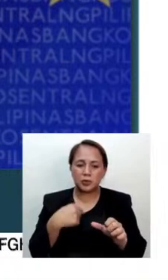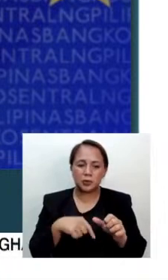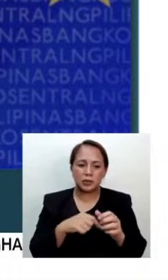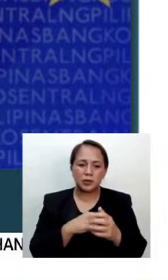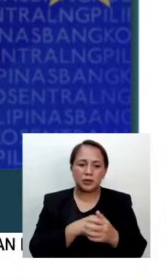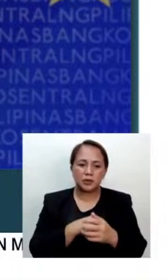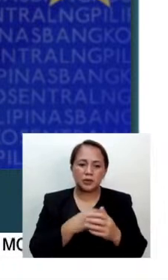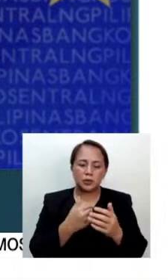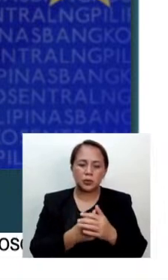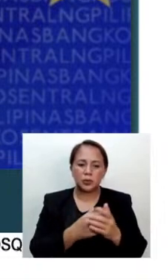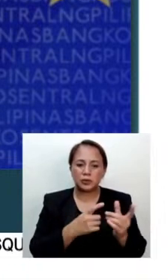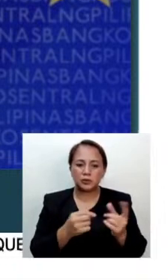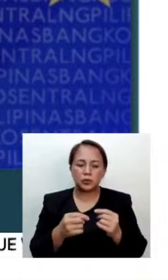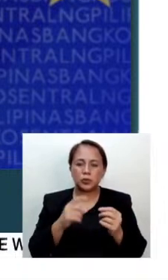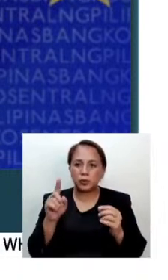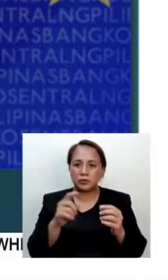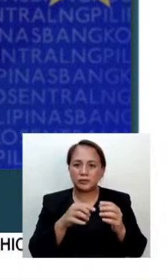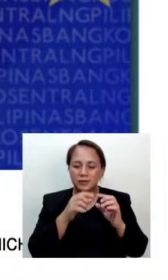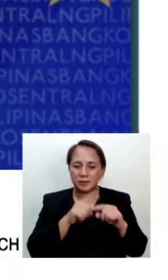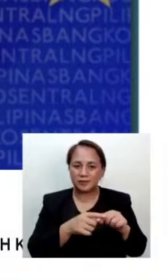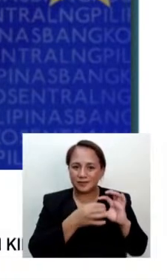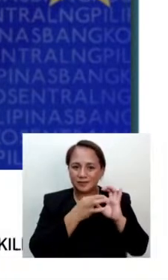we will act accordingly.